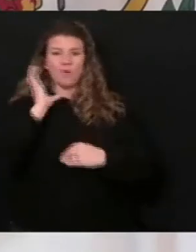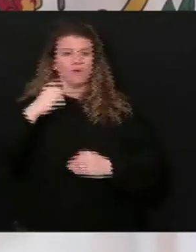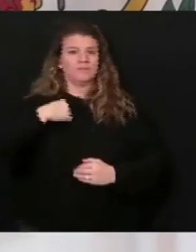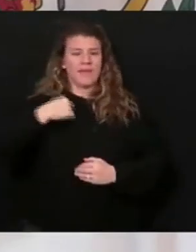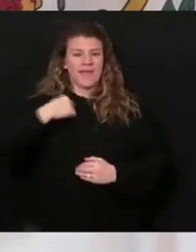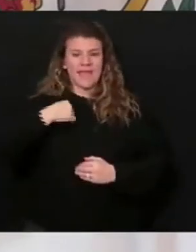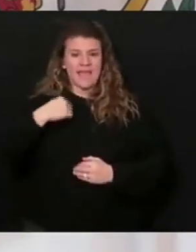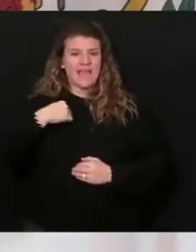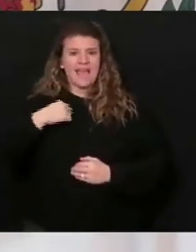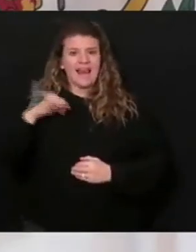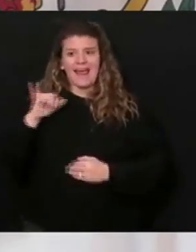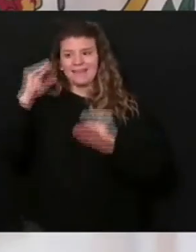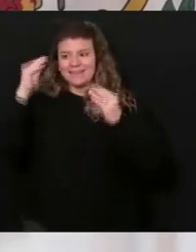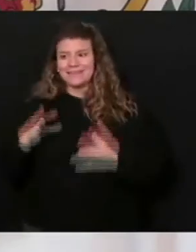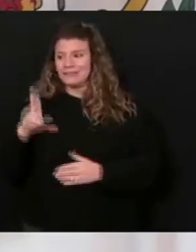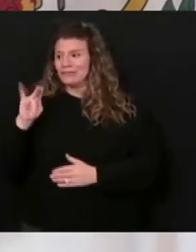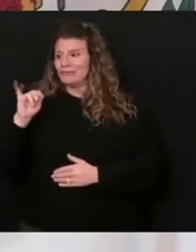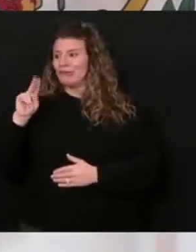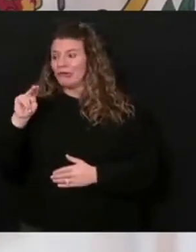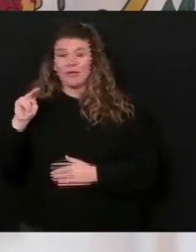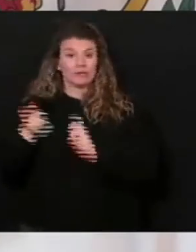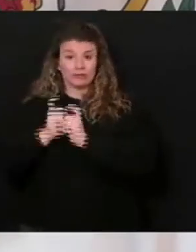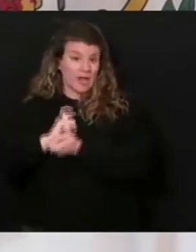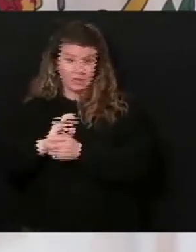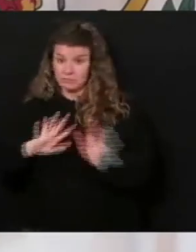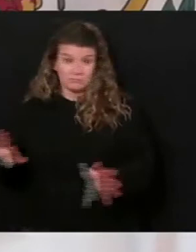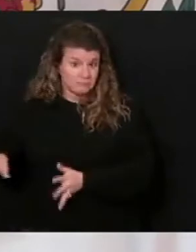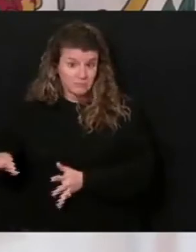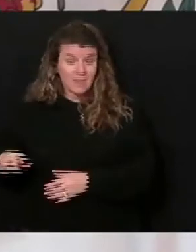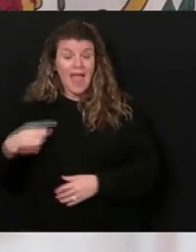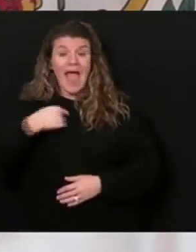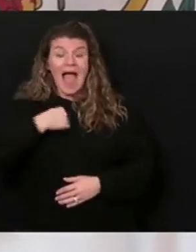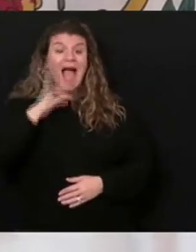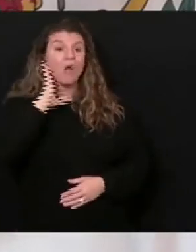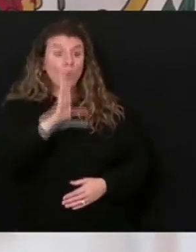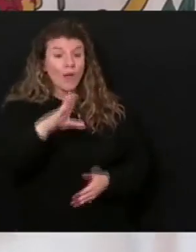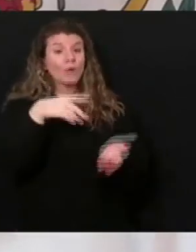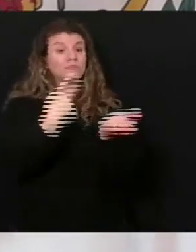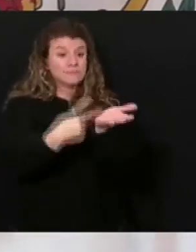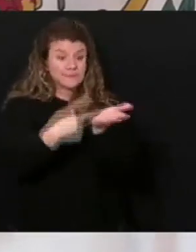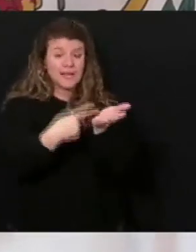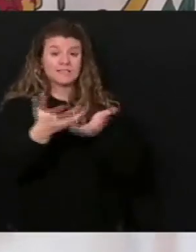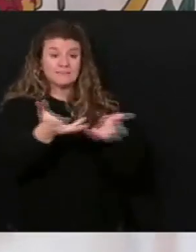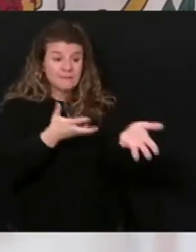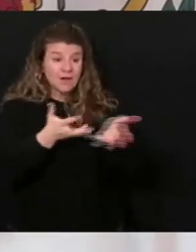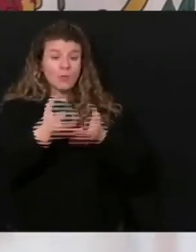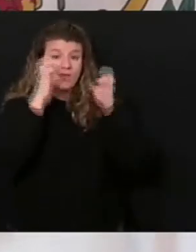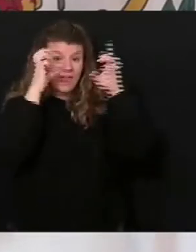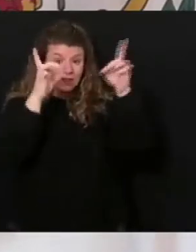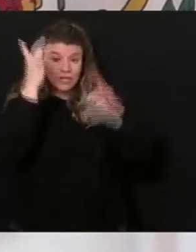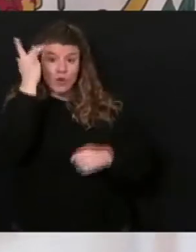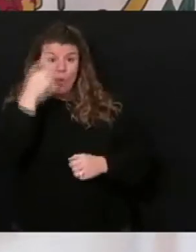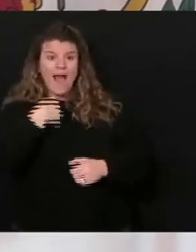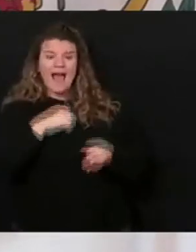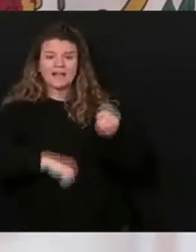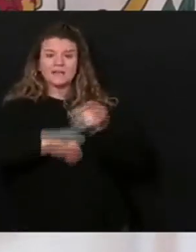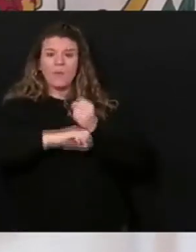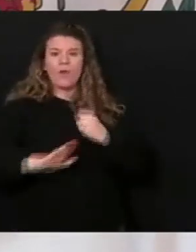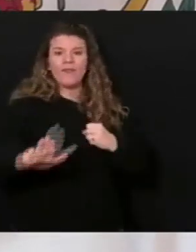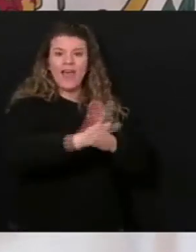unions. I will continue to talk to our educators because I have supported their effort in what they're